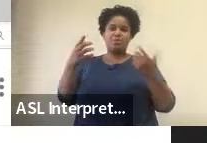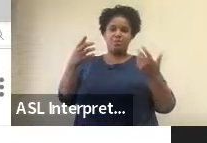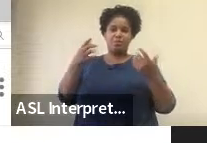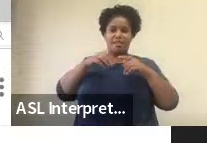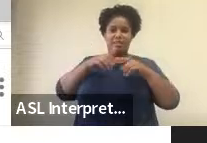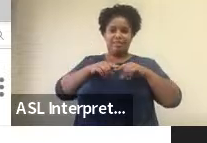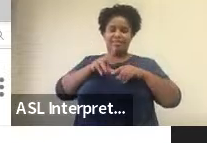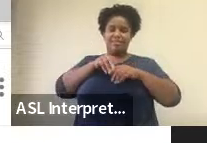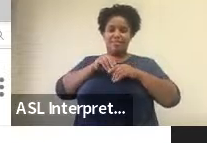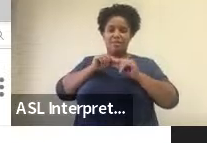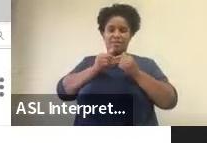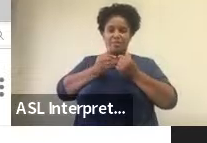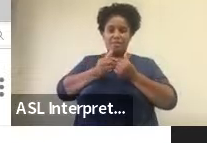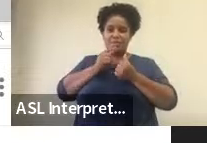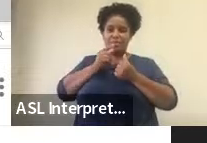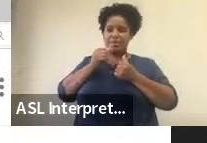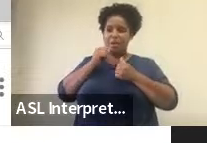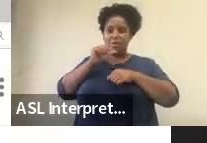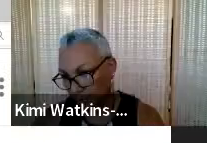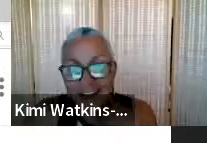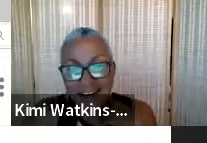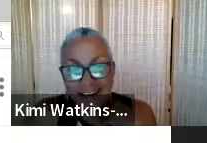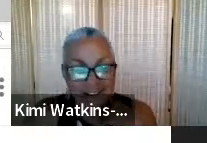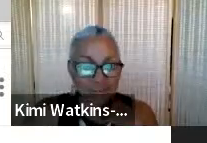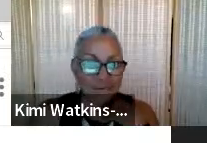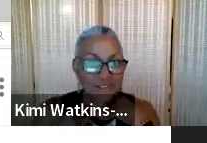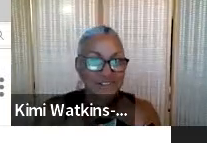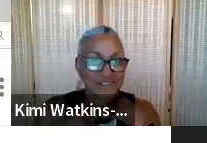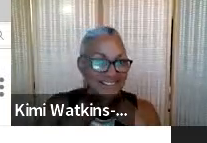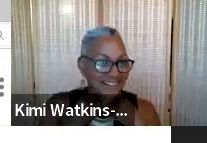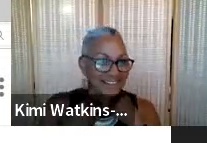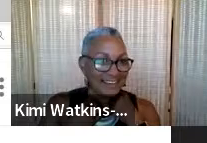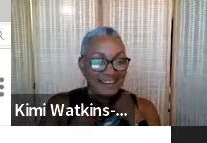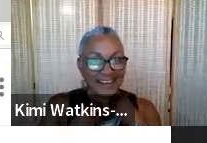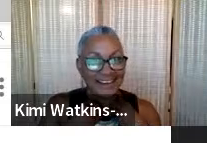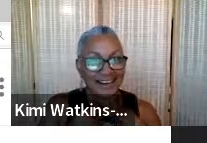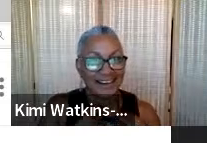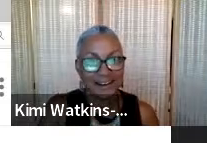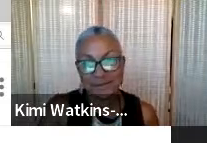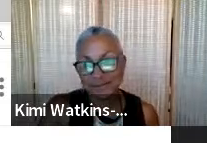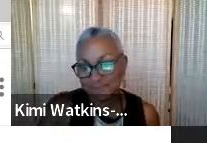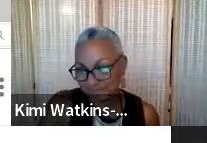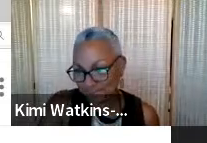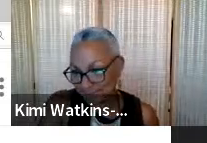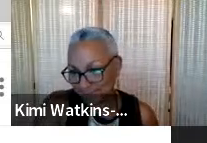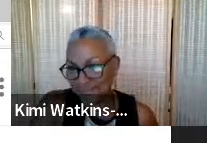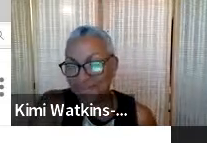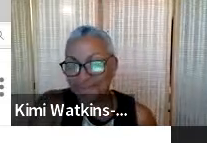in the group that don't work for the department and are not interpreters.